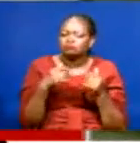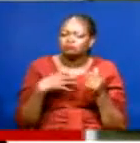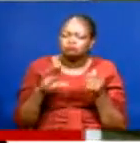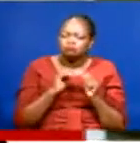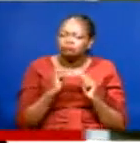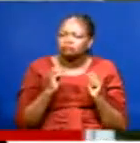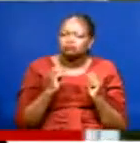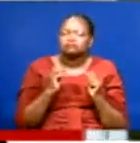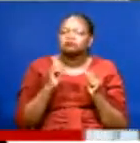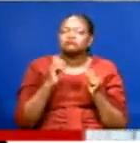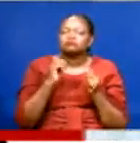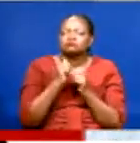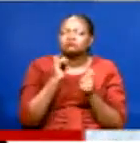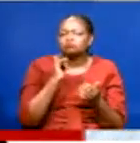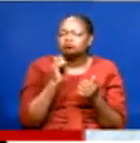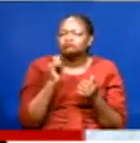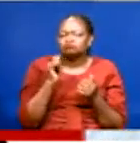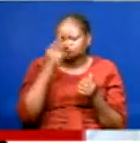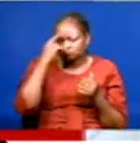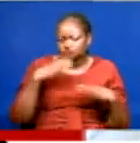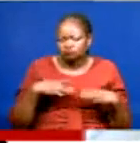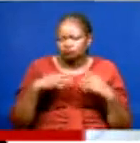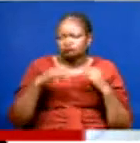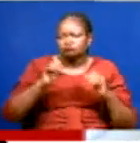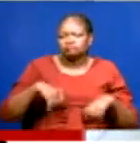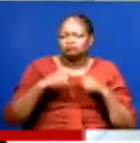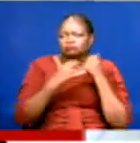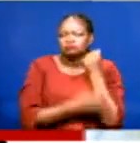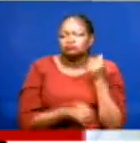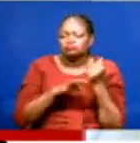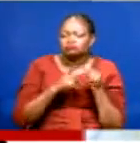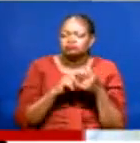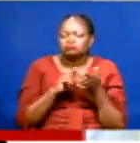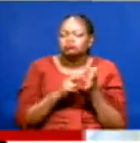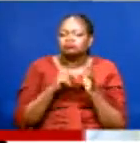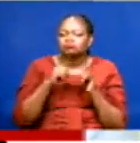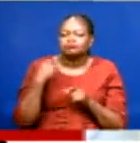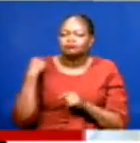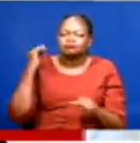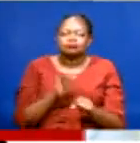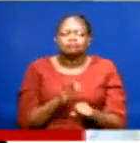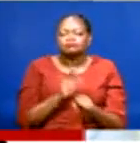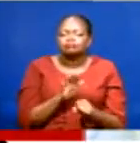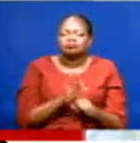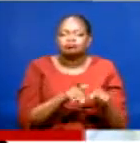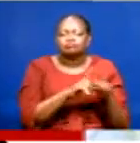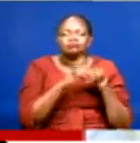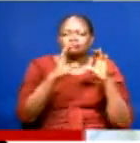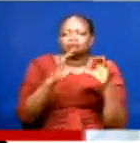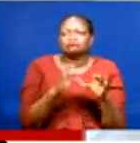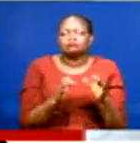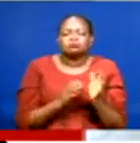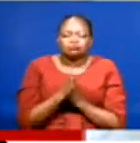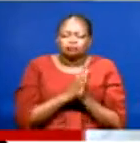that is for the non-privileged people. And so it takes a lot of sacrifice for any coach. It takes a lot of passion